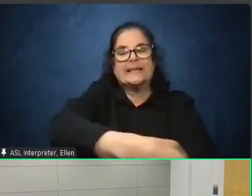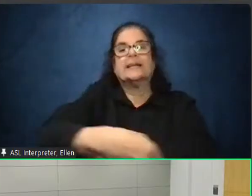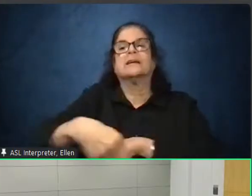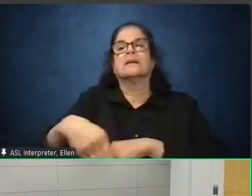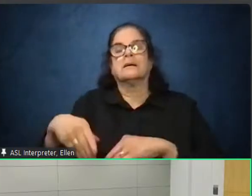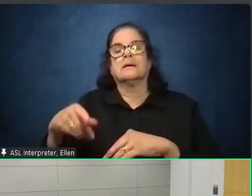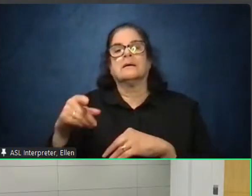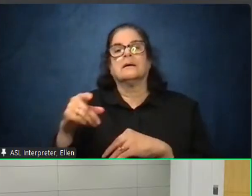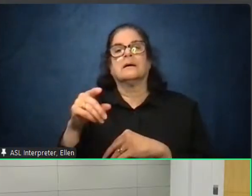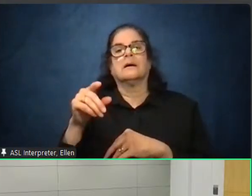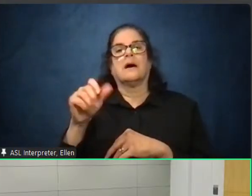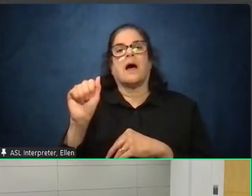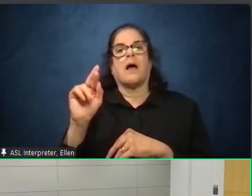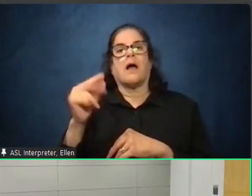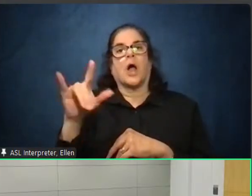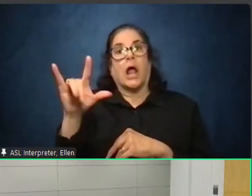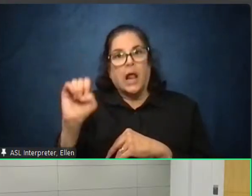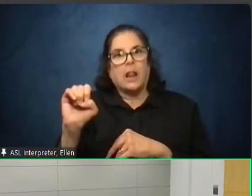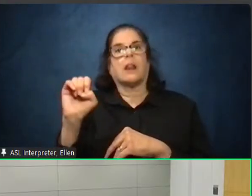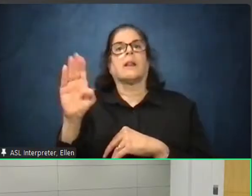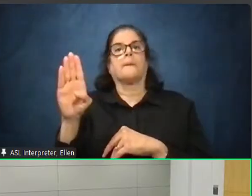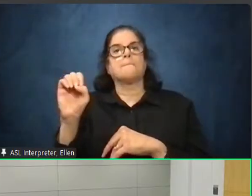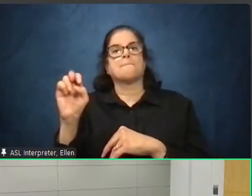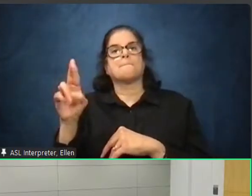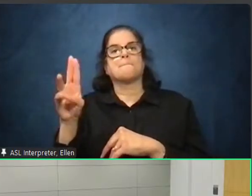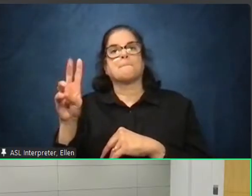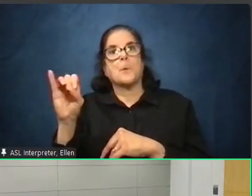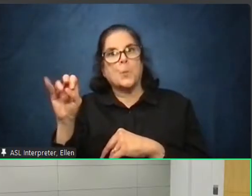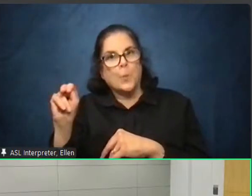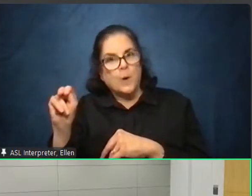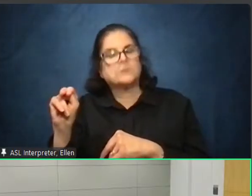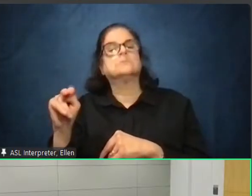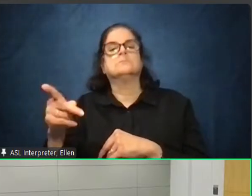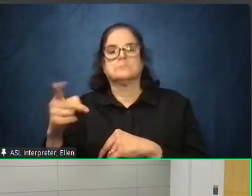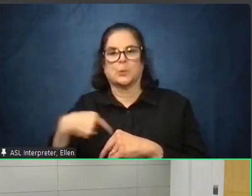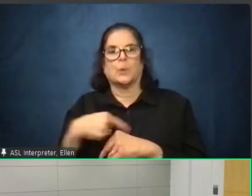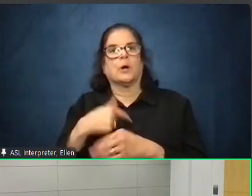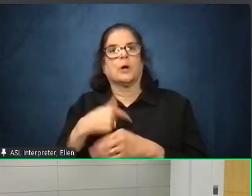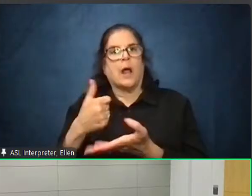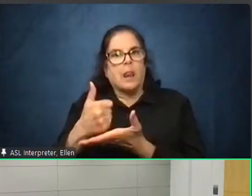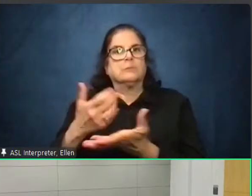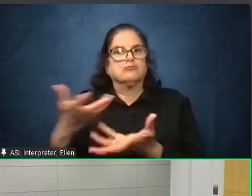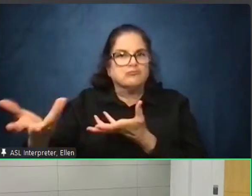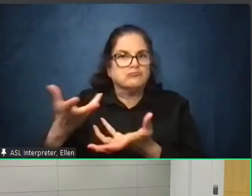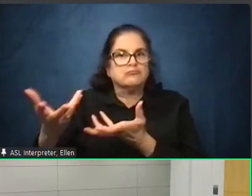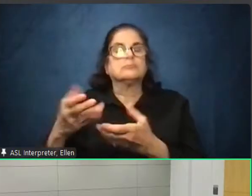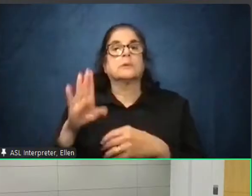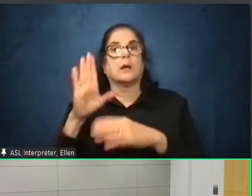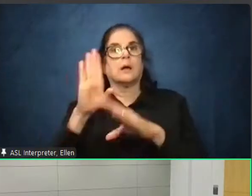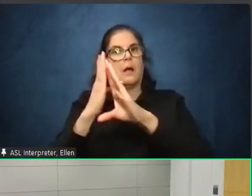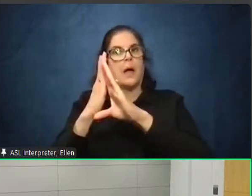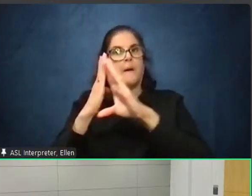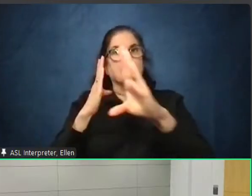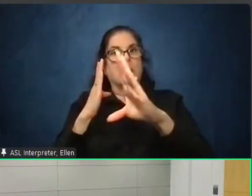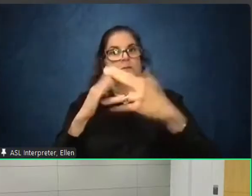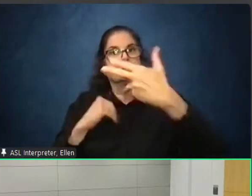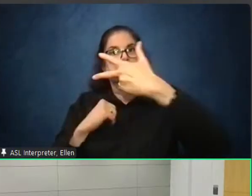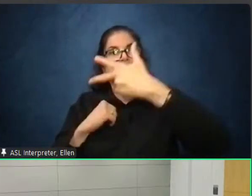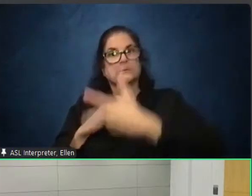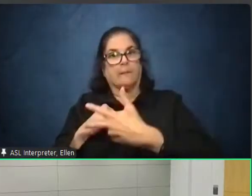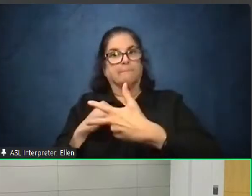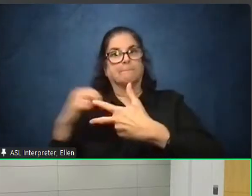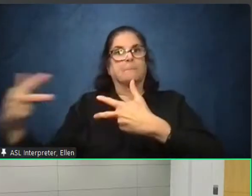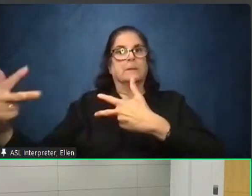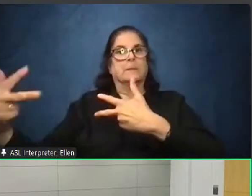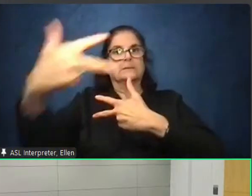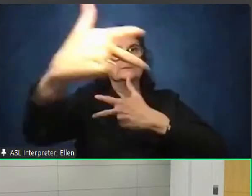tried to facilitate some of that, especially when we have bus routes, right? So you have a bus that's making a stop on both directions, and so we've been able to coordinate